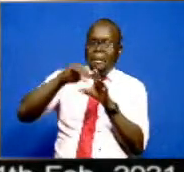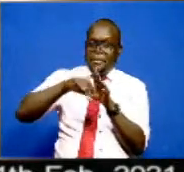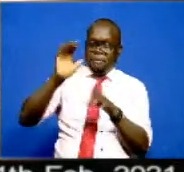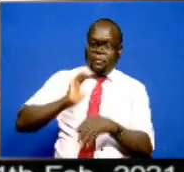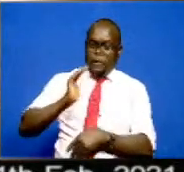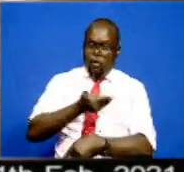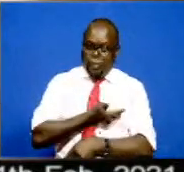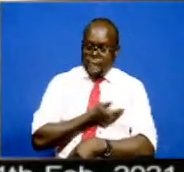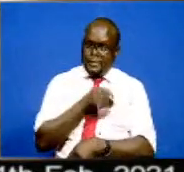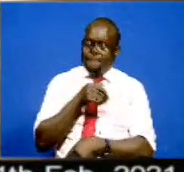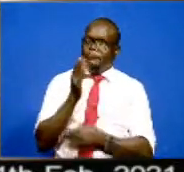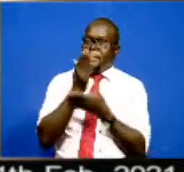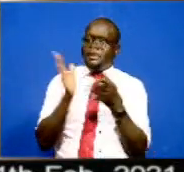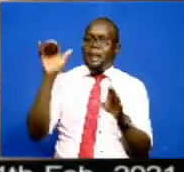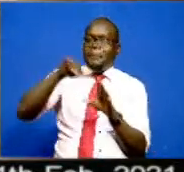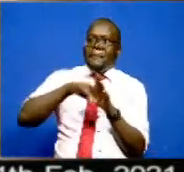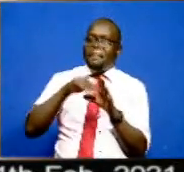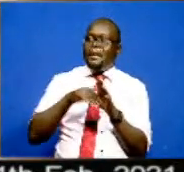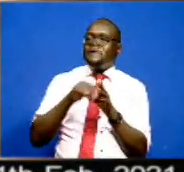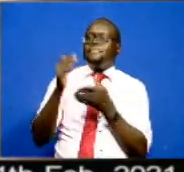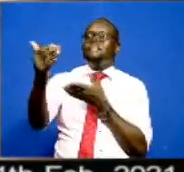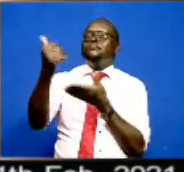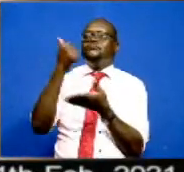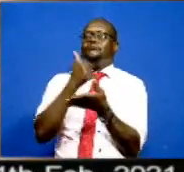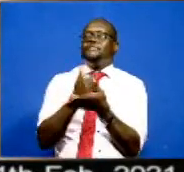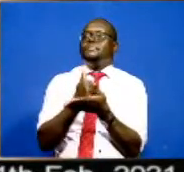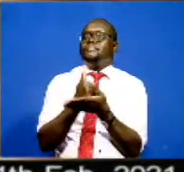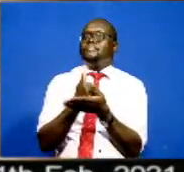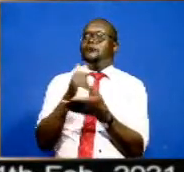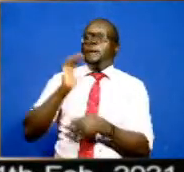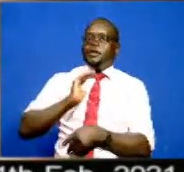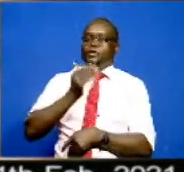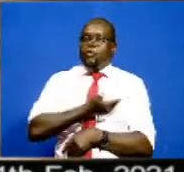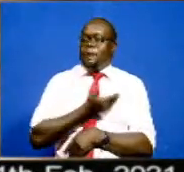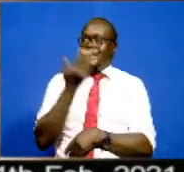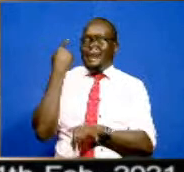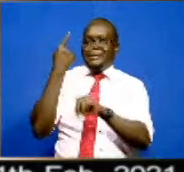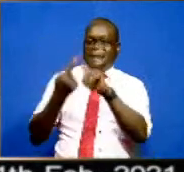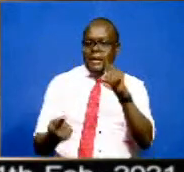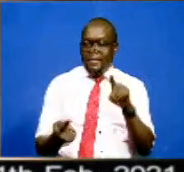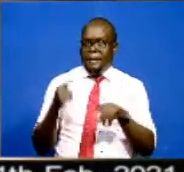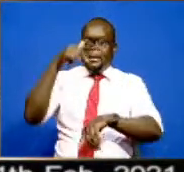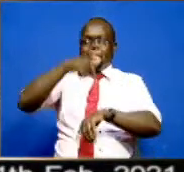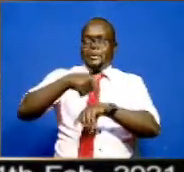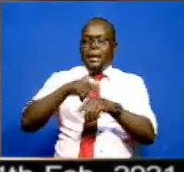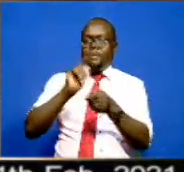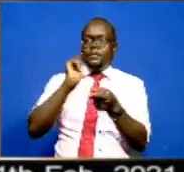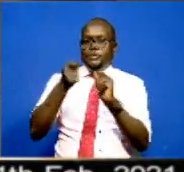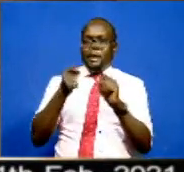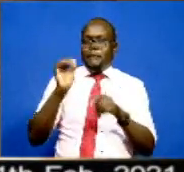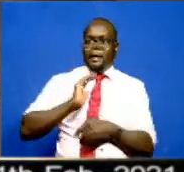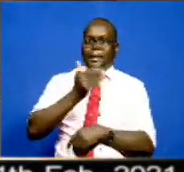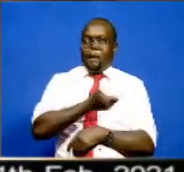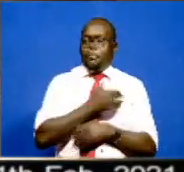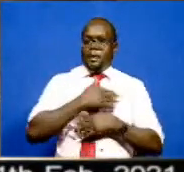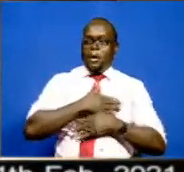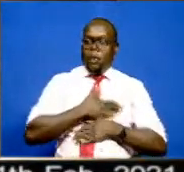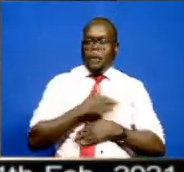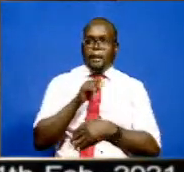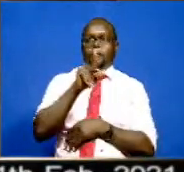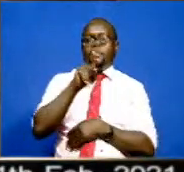committee, some members have just been appointed to this committee last year when we made changes to the committee, like Honorable Kanini